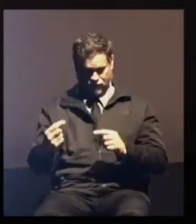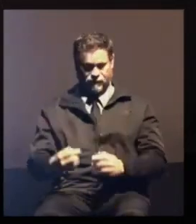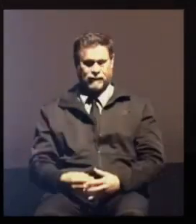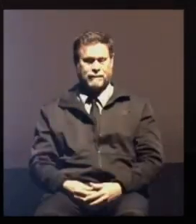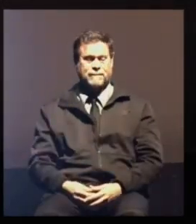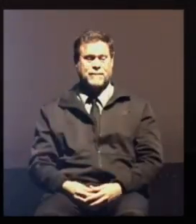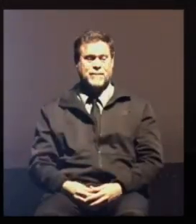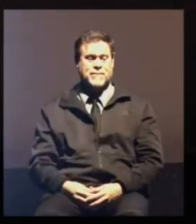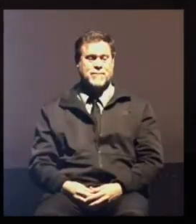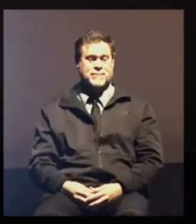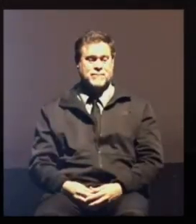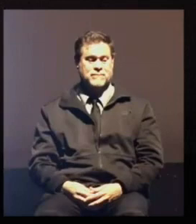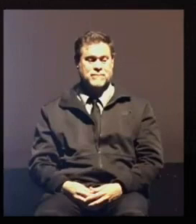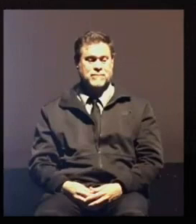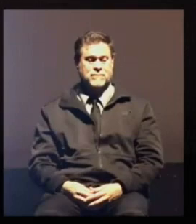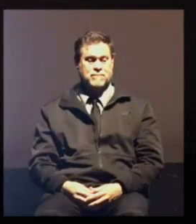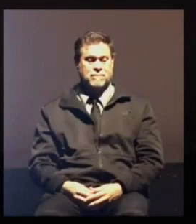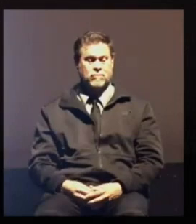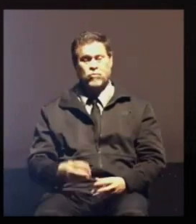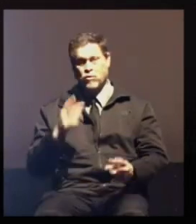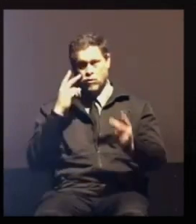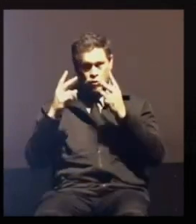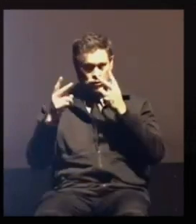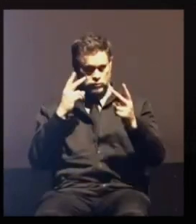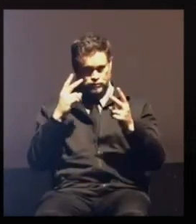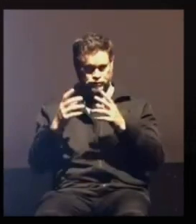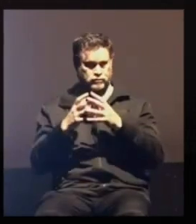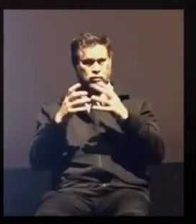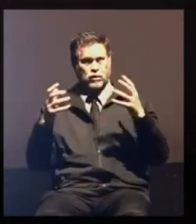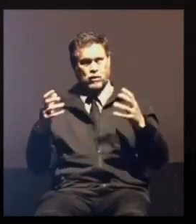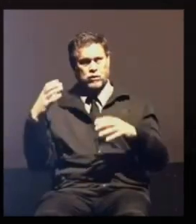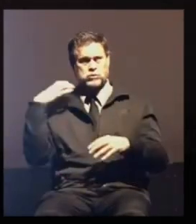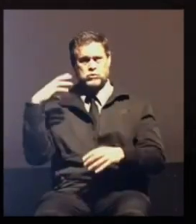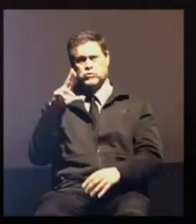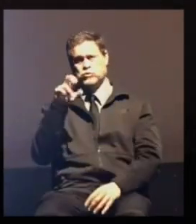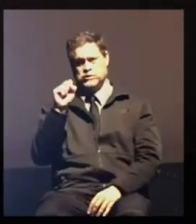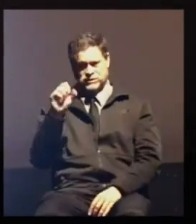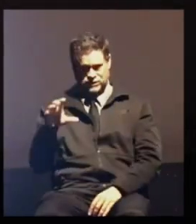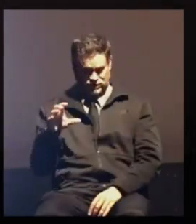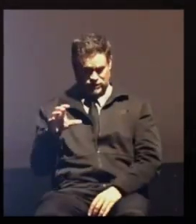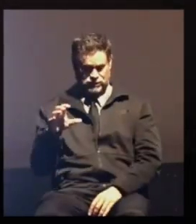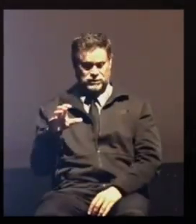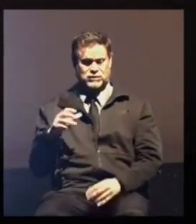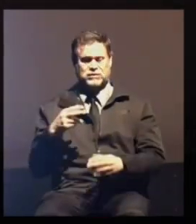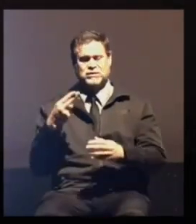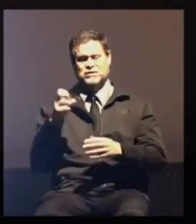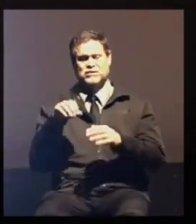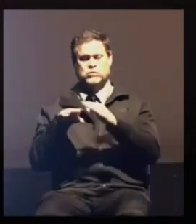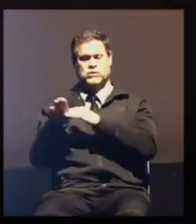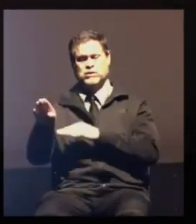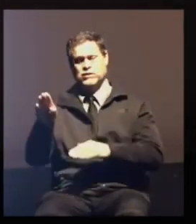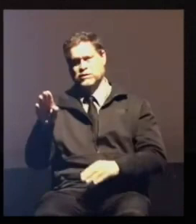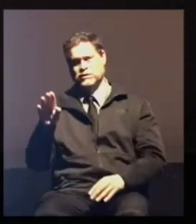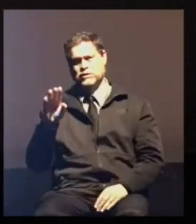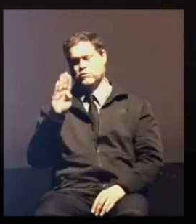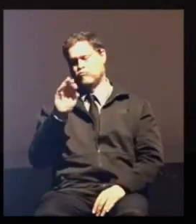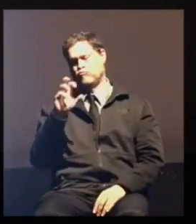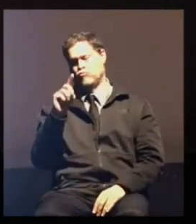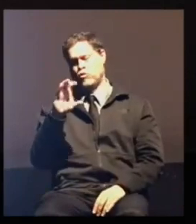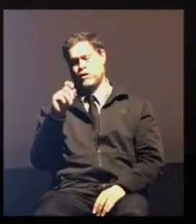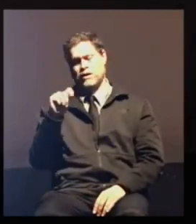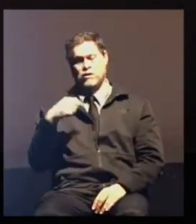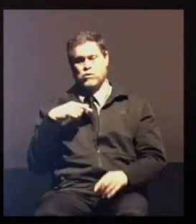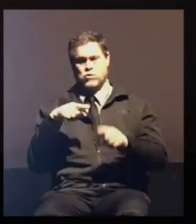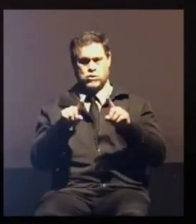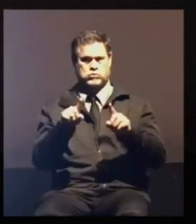And we saw a lot of them when I was coaching at USC, and then he went into broadcasting when I was with the